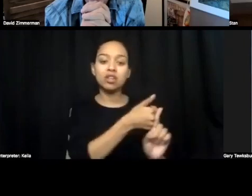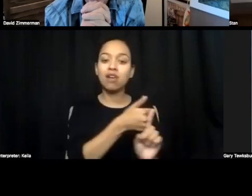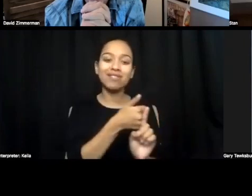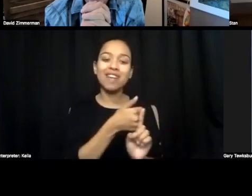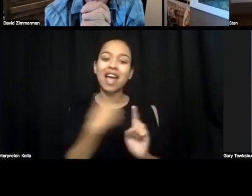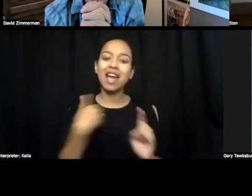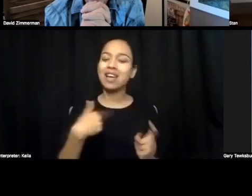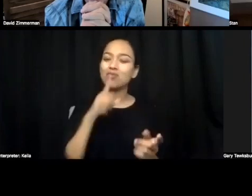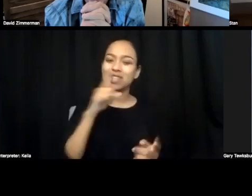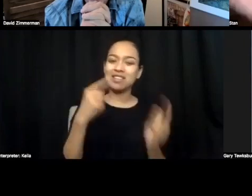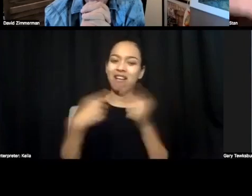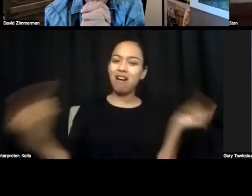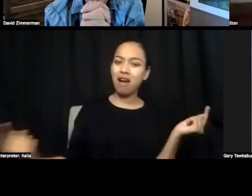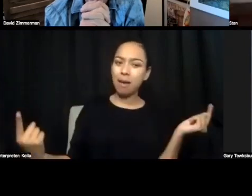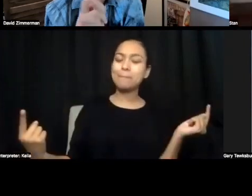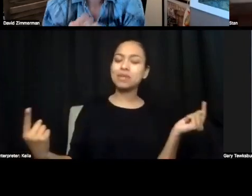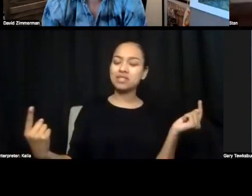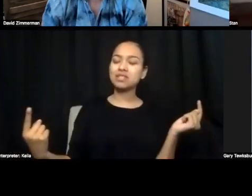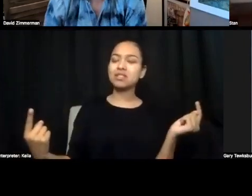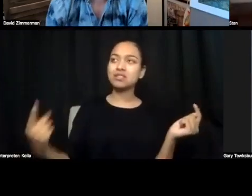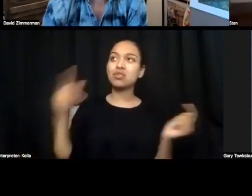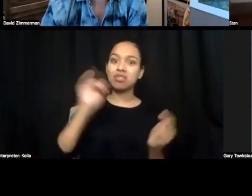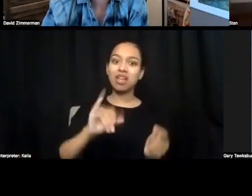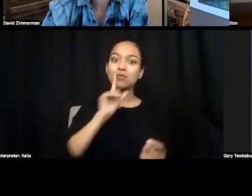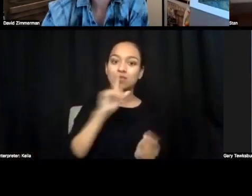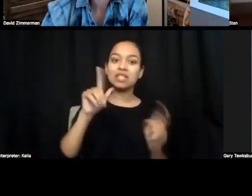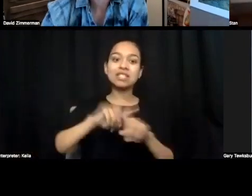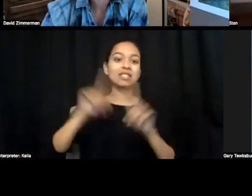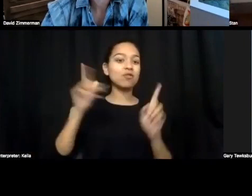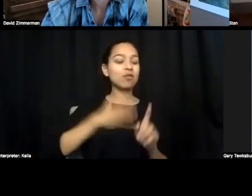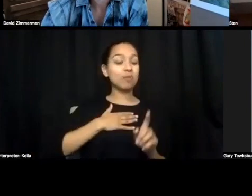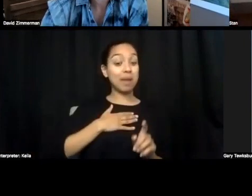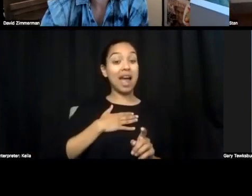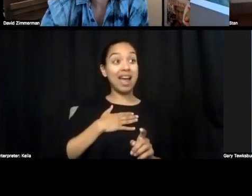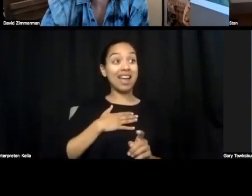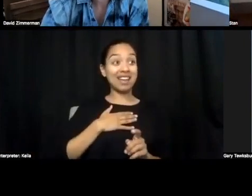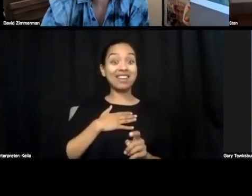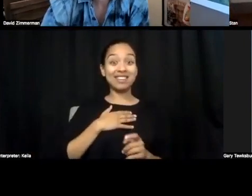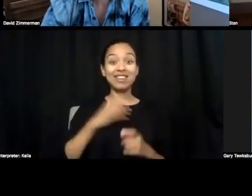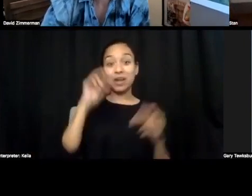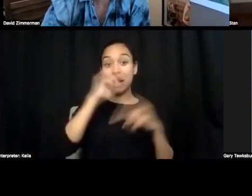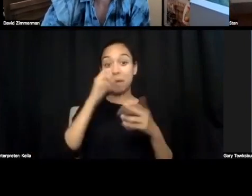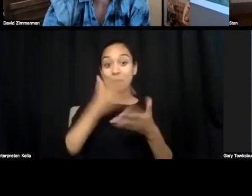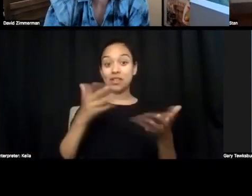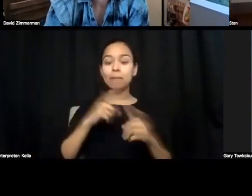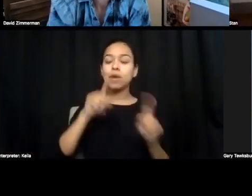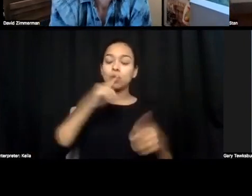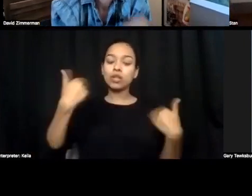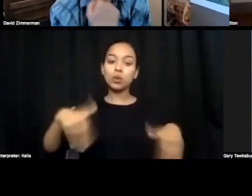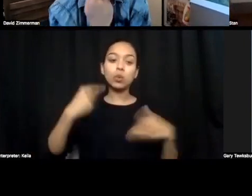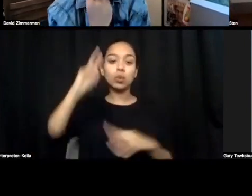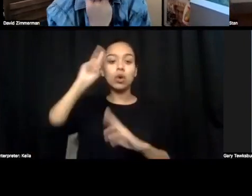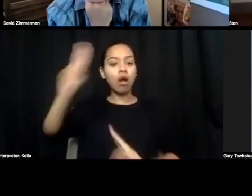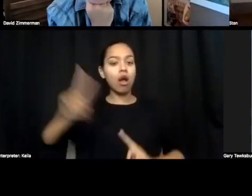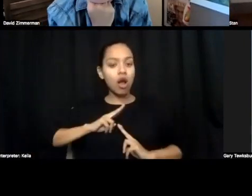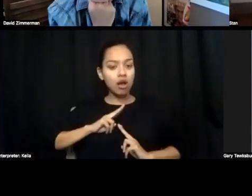So that's been very different from my normal comedy stuff, but it is such an honor that I get to do it and